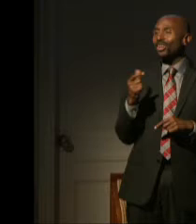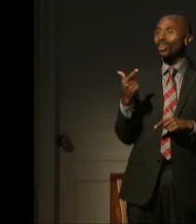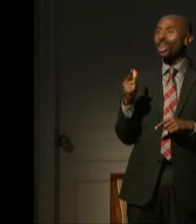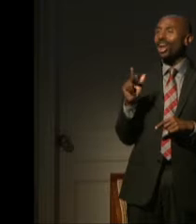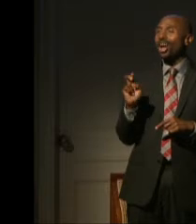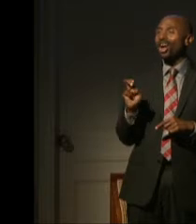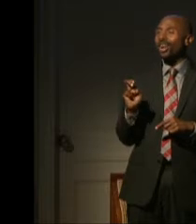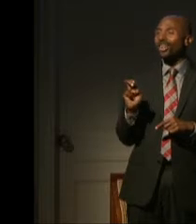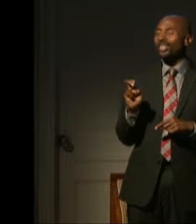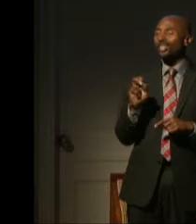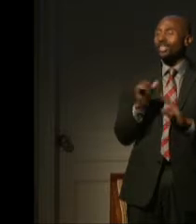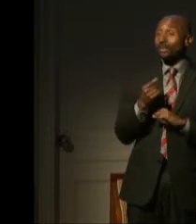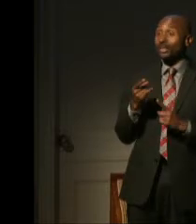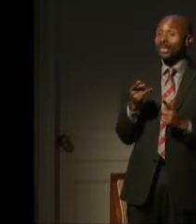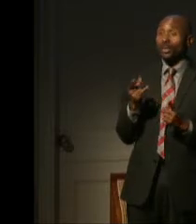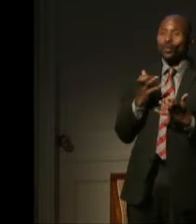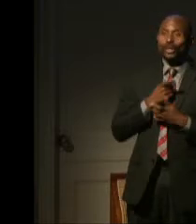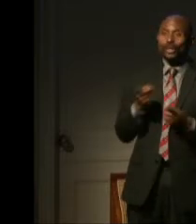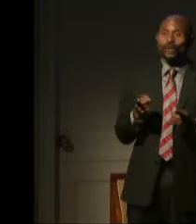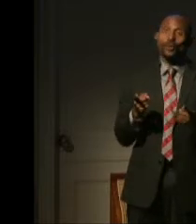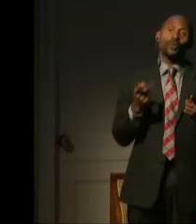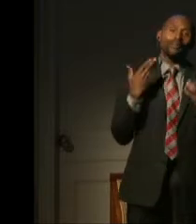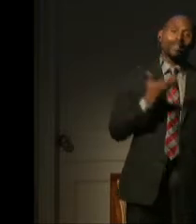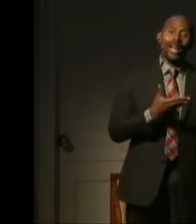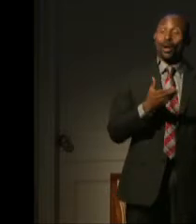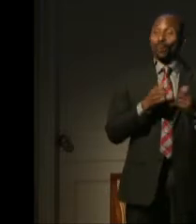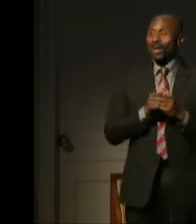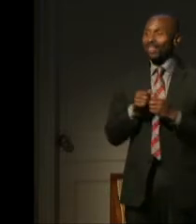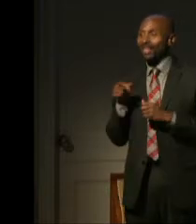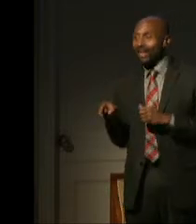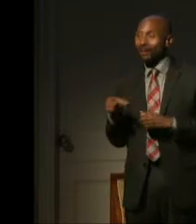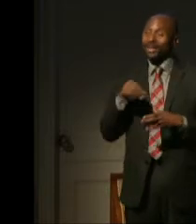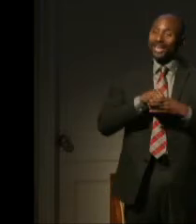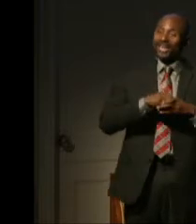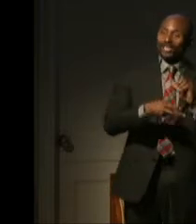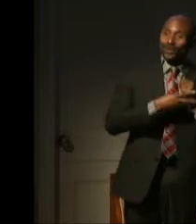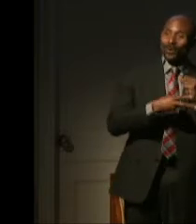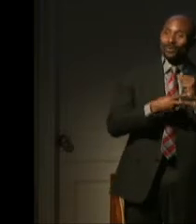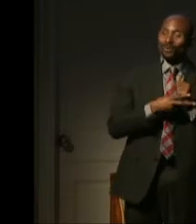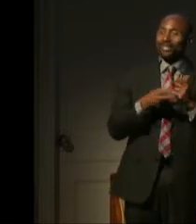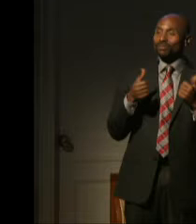to make that experience available to you. Chip Clark